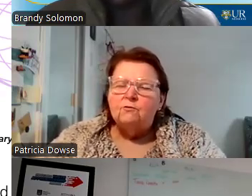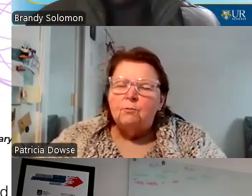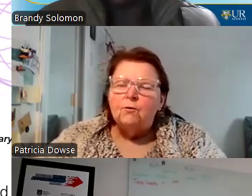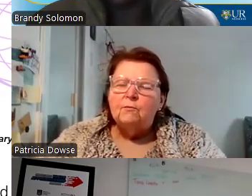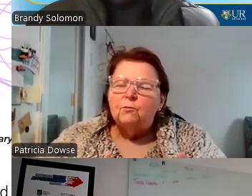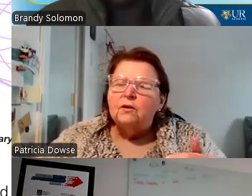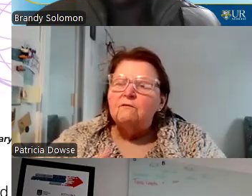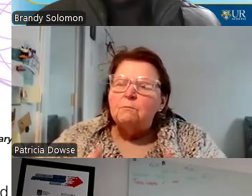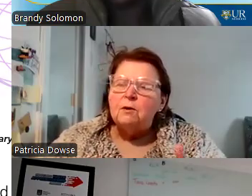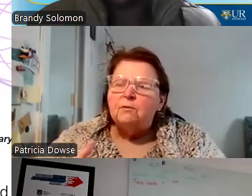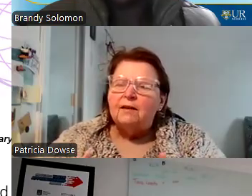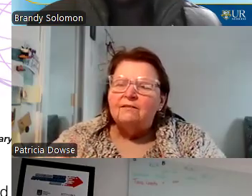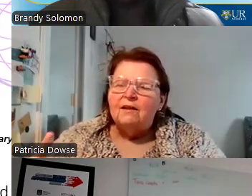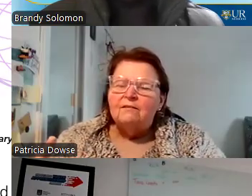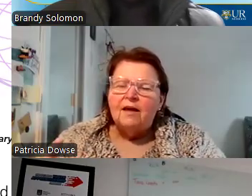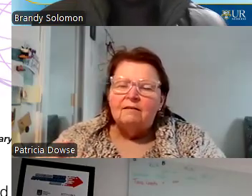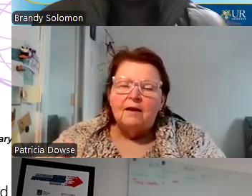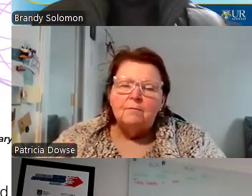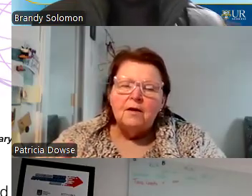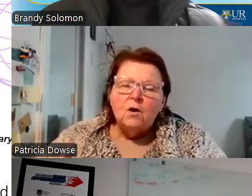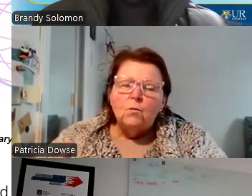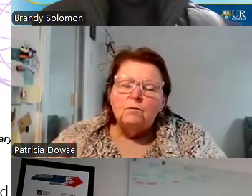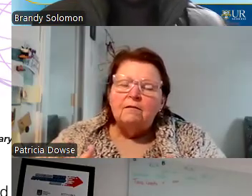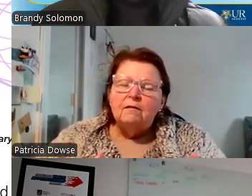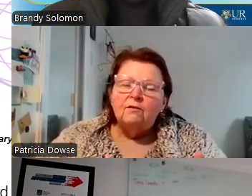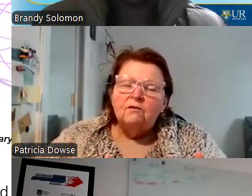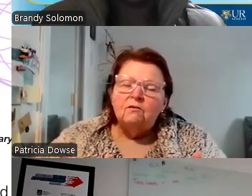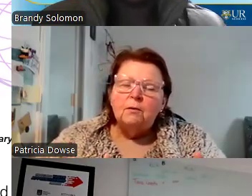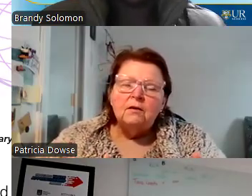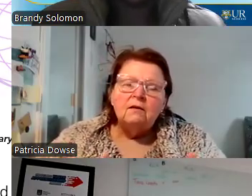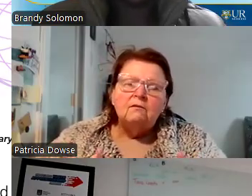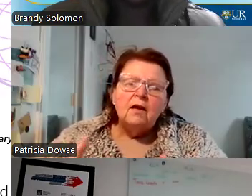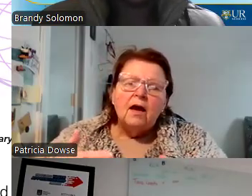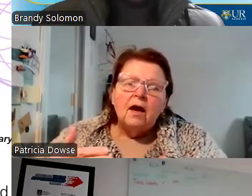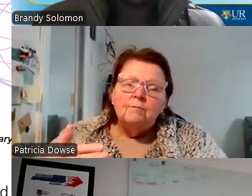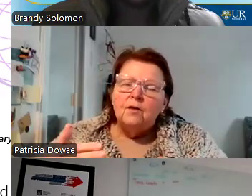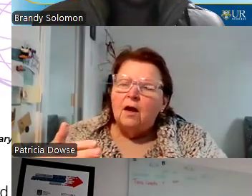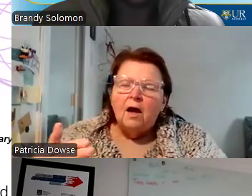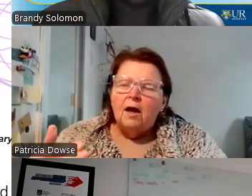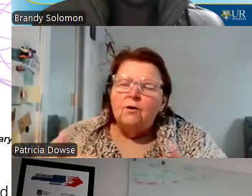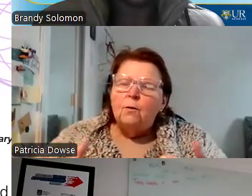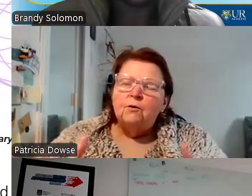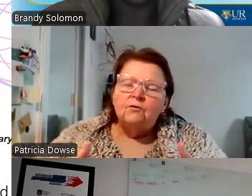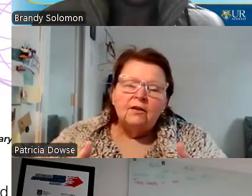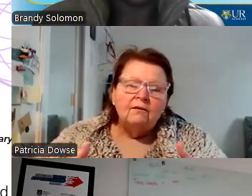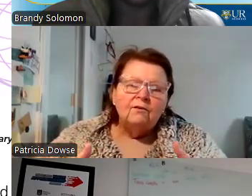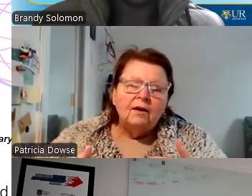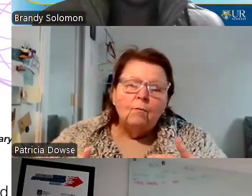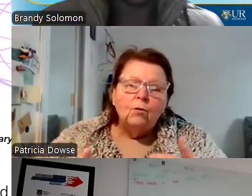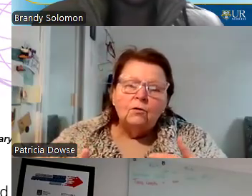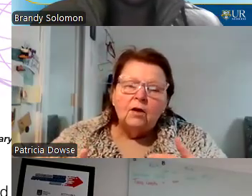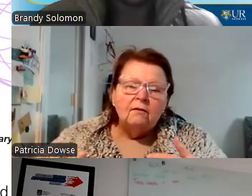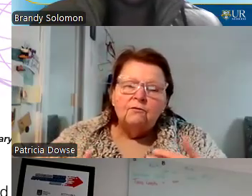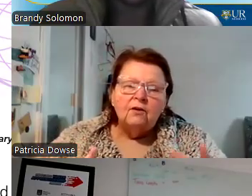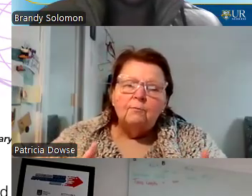direct entry program, is we're giving people that sense ahead of time. With mental health disabilities, I don't know a person that doesn't